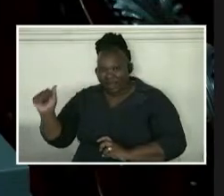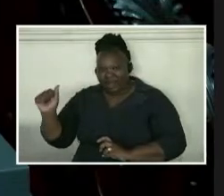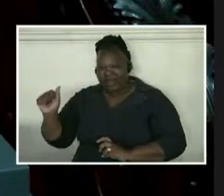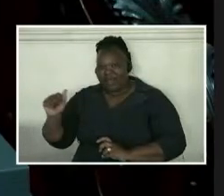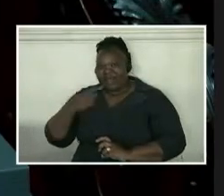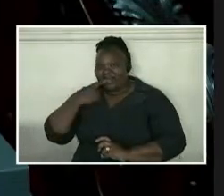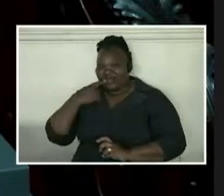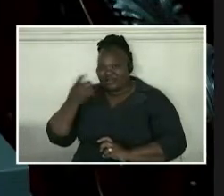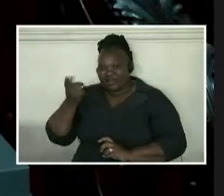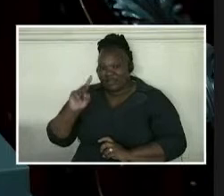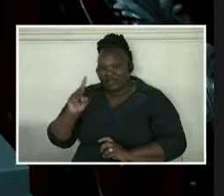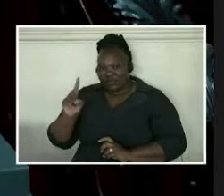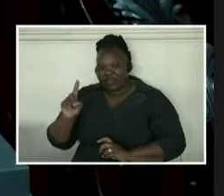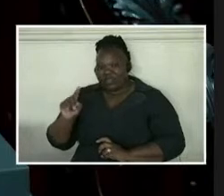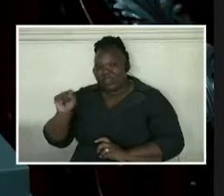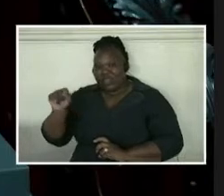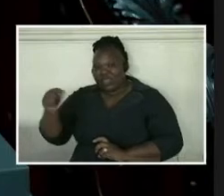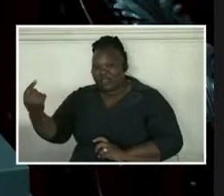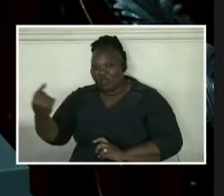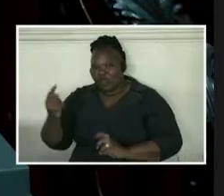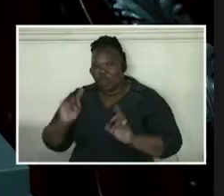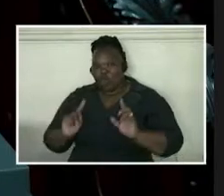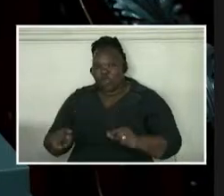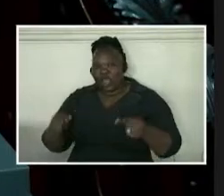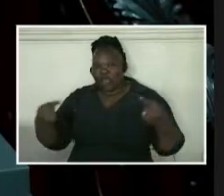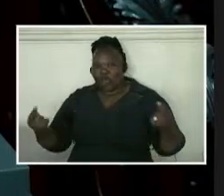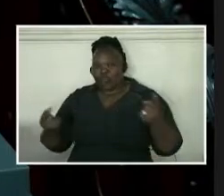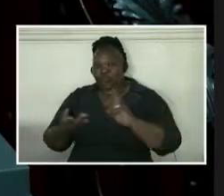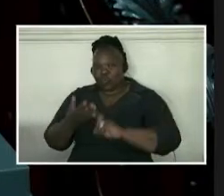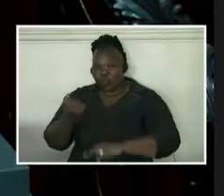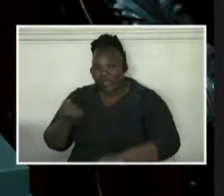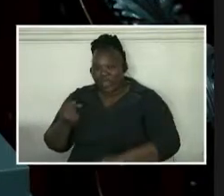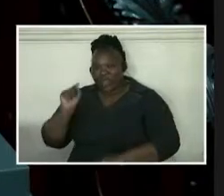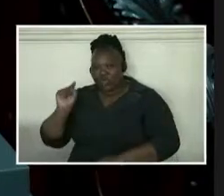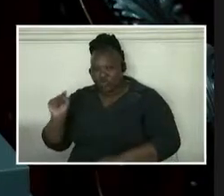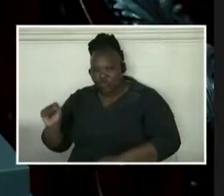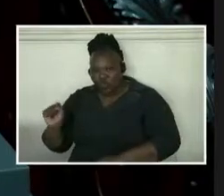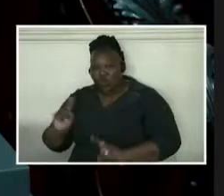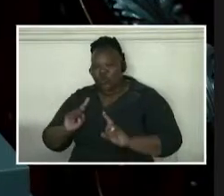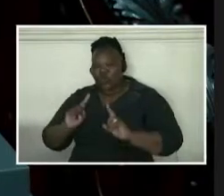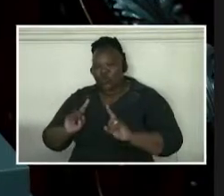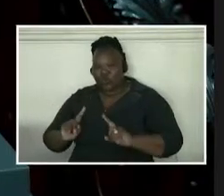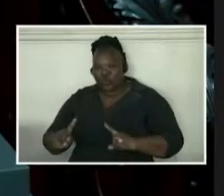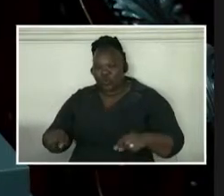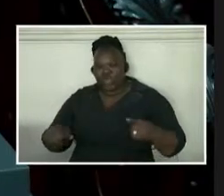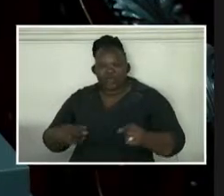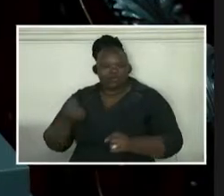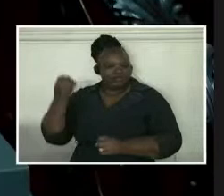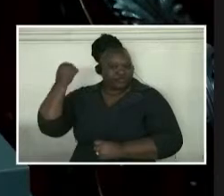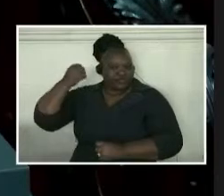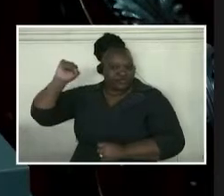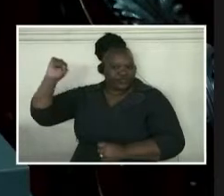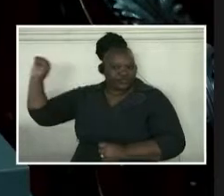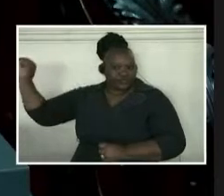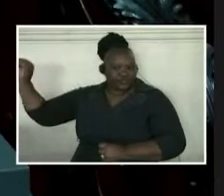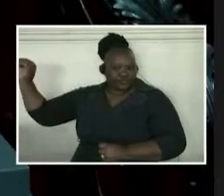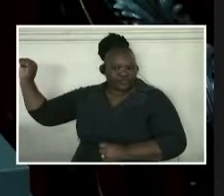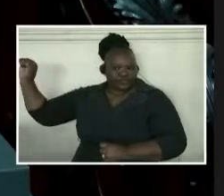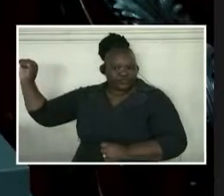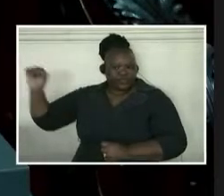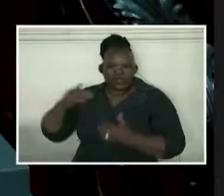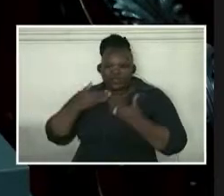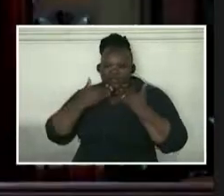only one who can tell you you can't win is you and you don't have to listen thank you very much